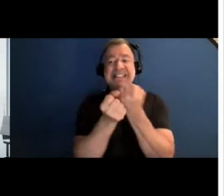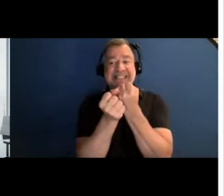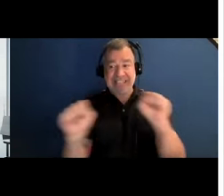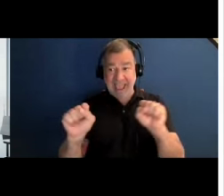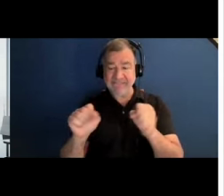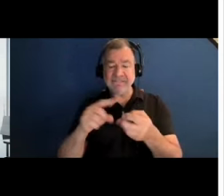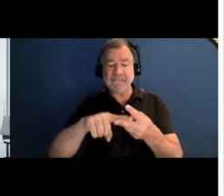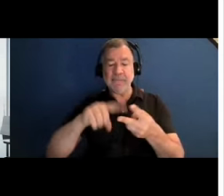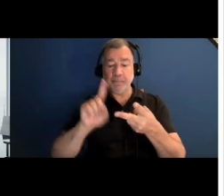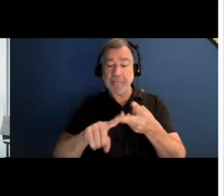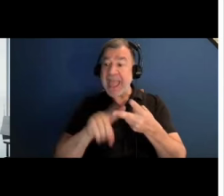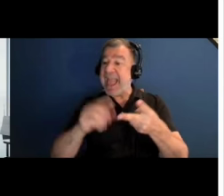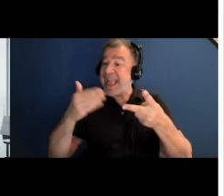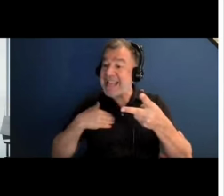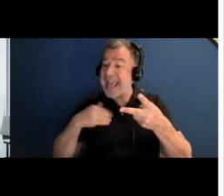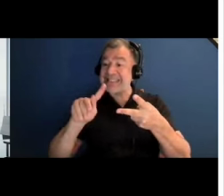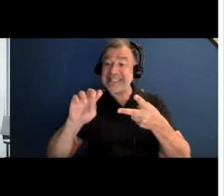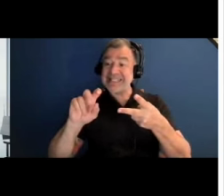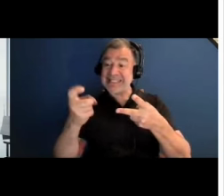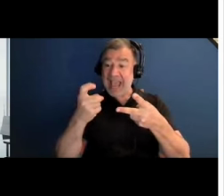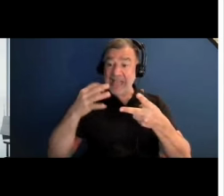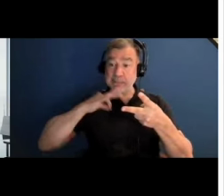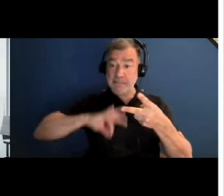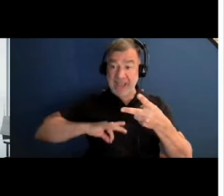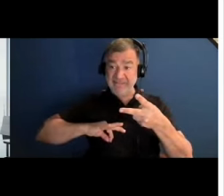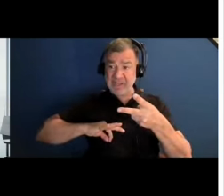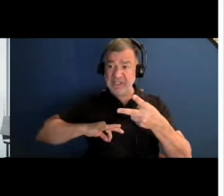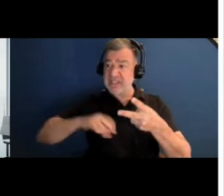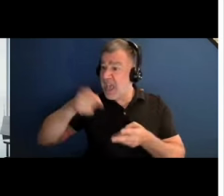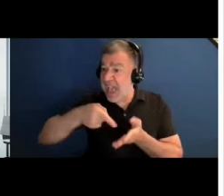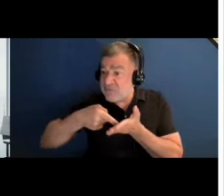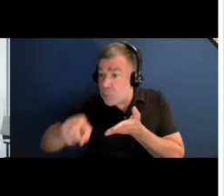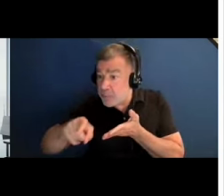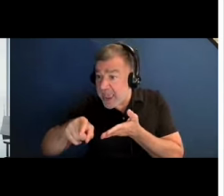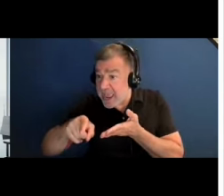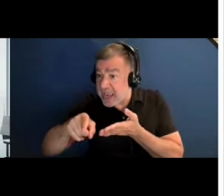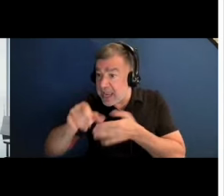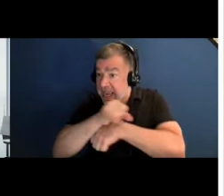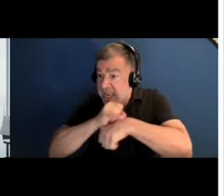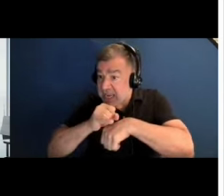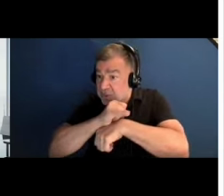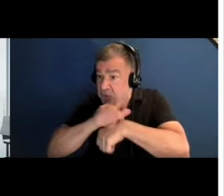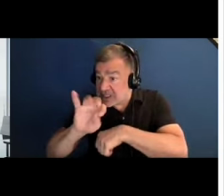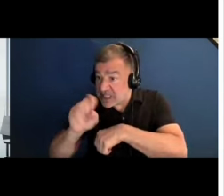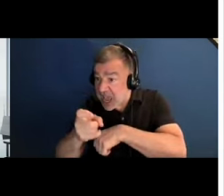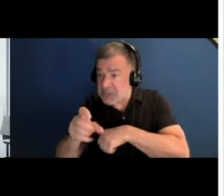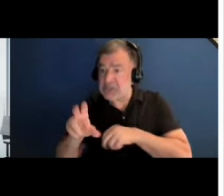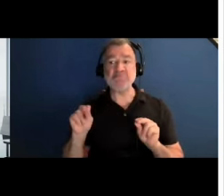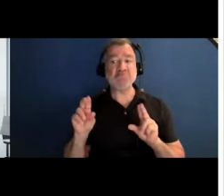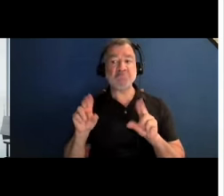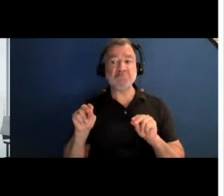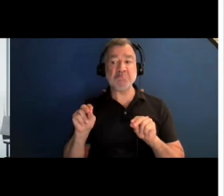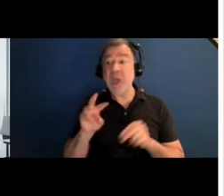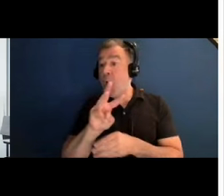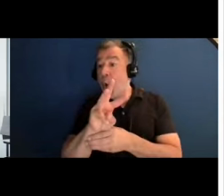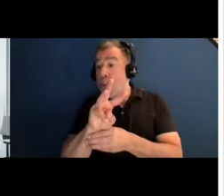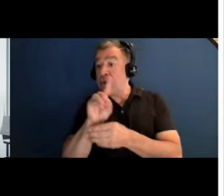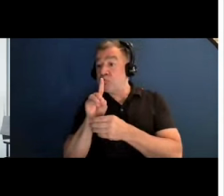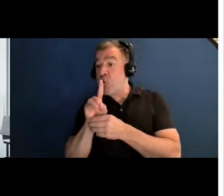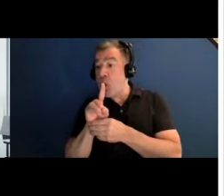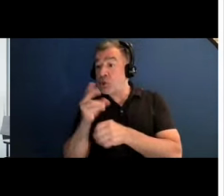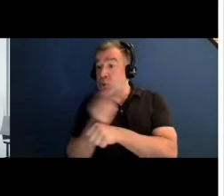has tax advantages, so you don't pay any taxes on interest earned or on withdrawals used for qualified